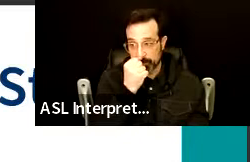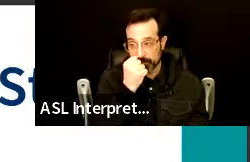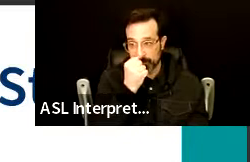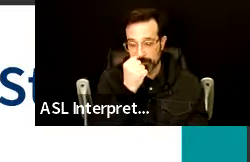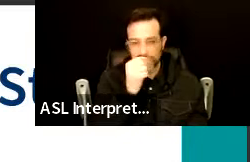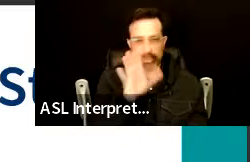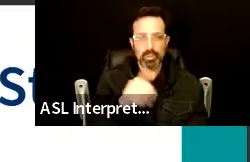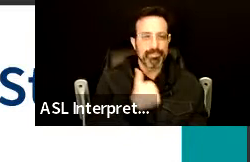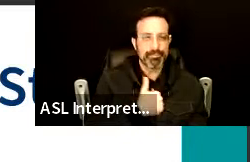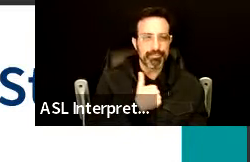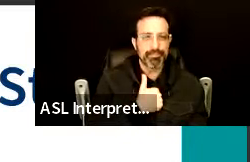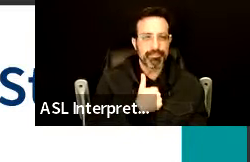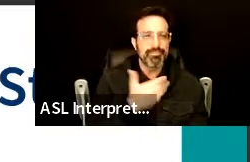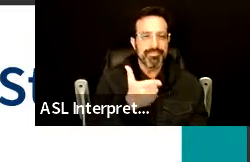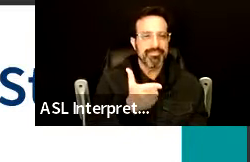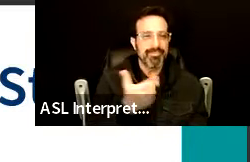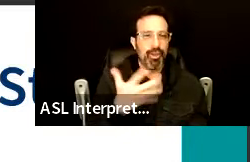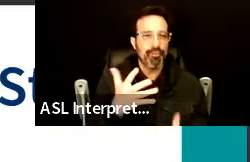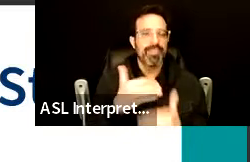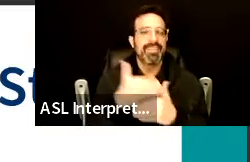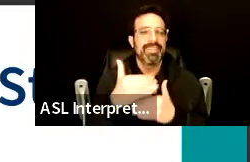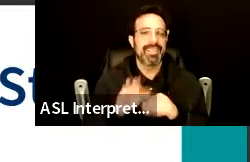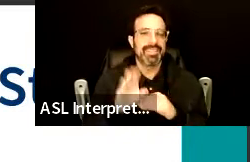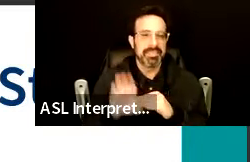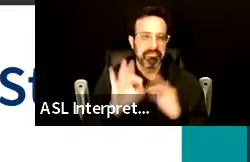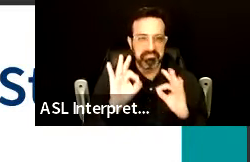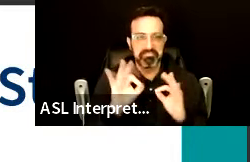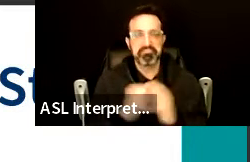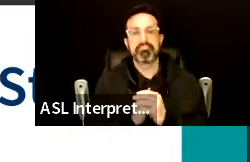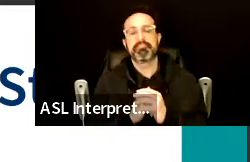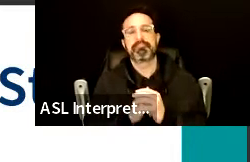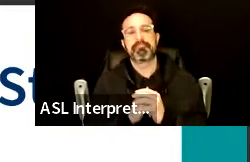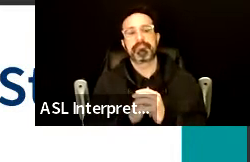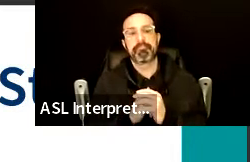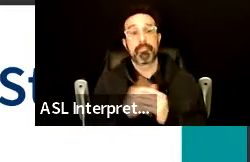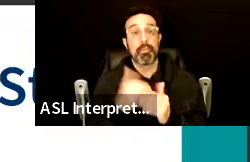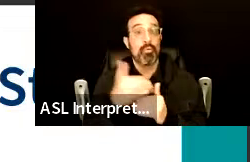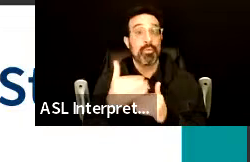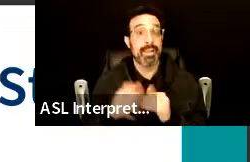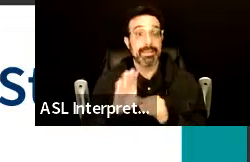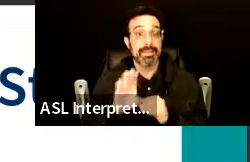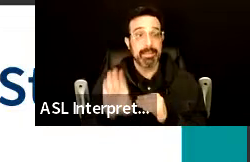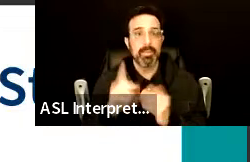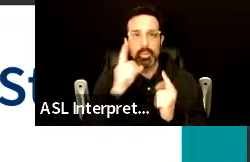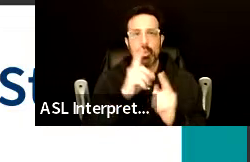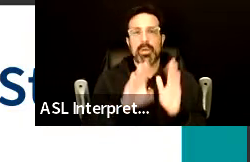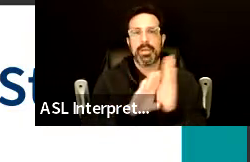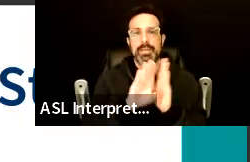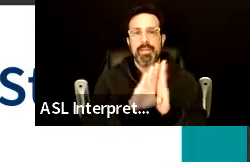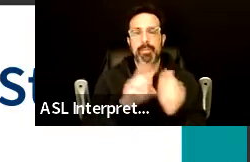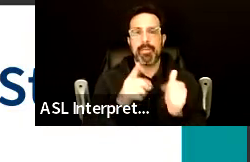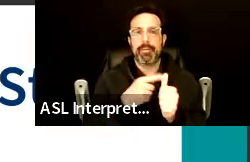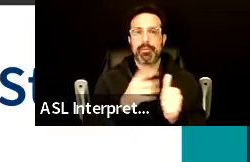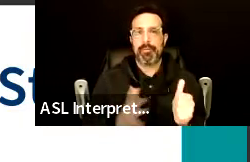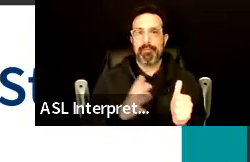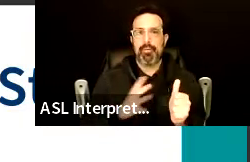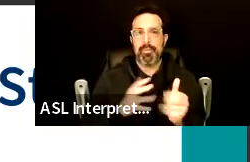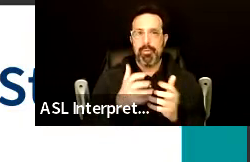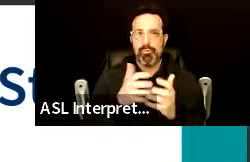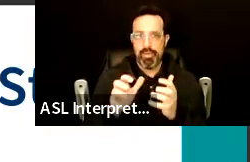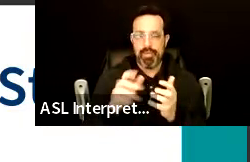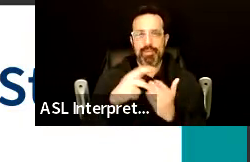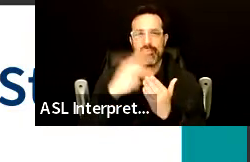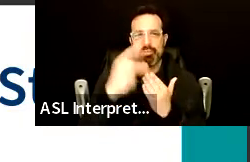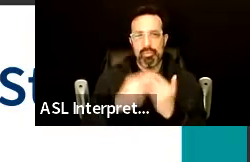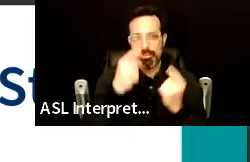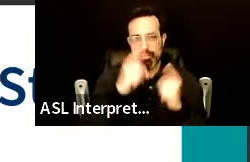Oh, I'm sorry. We are here on the next steps. Great. So our next steps are to develop that first formal draft of the programmatic agreement, which